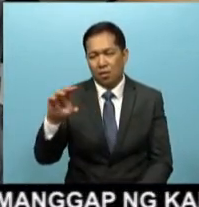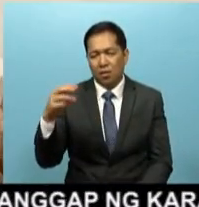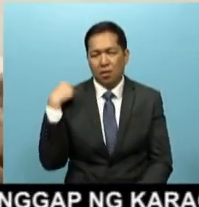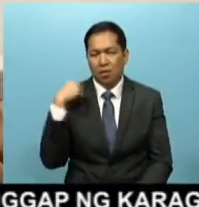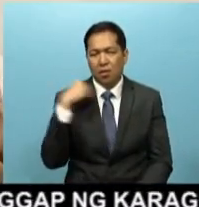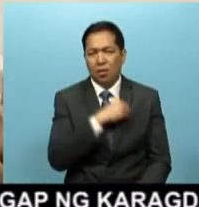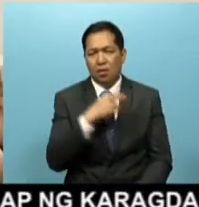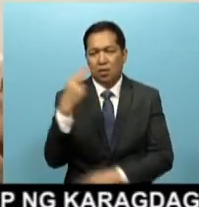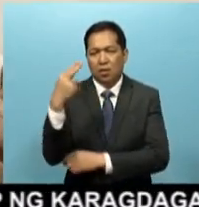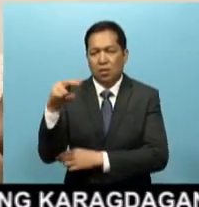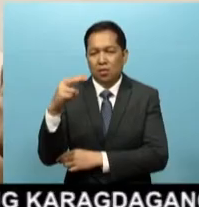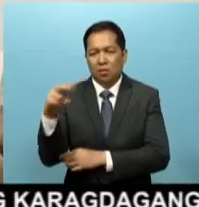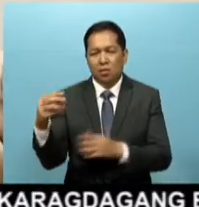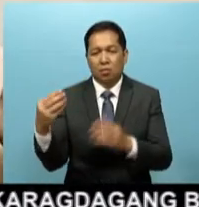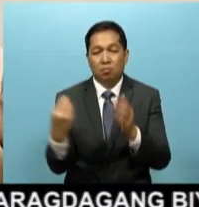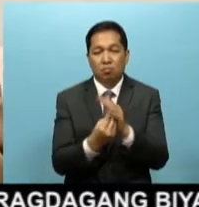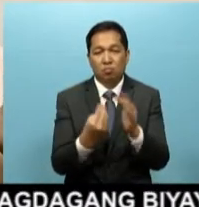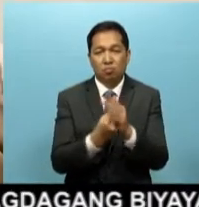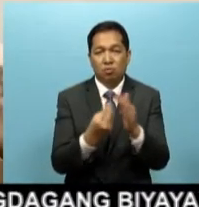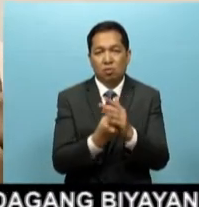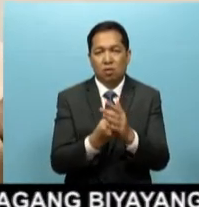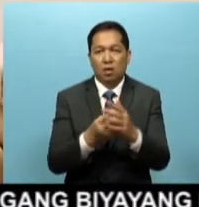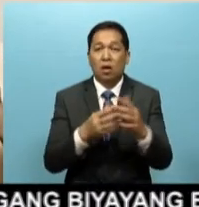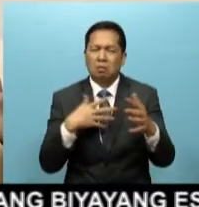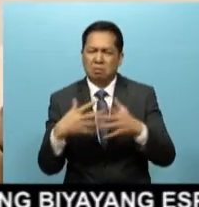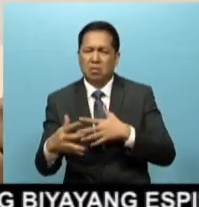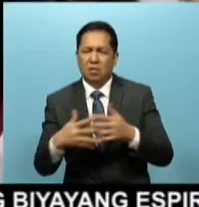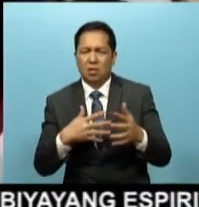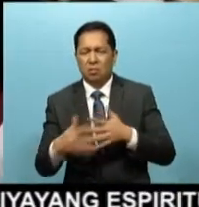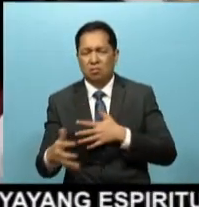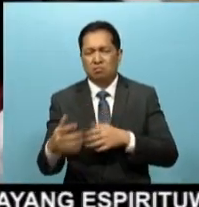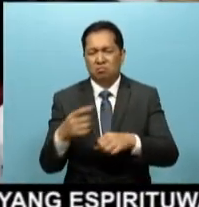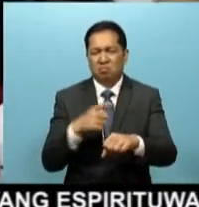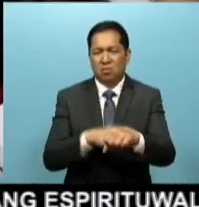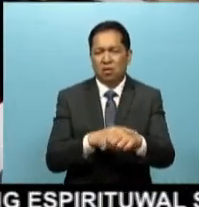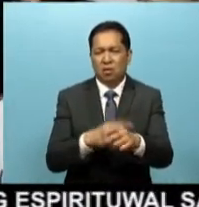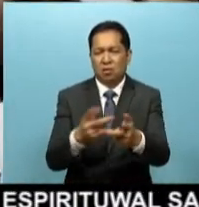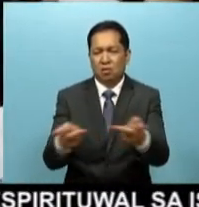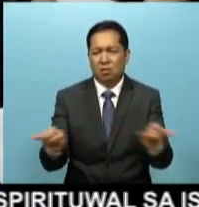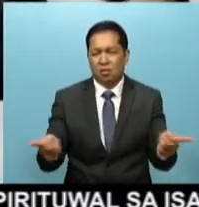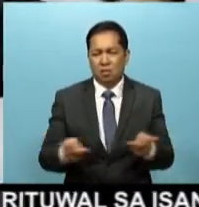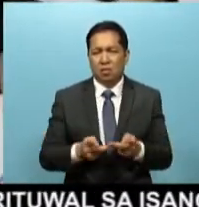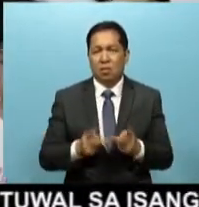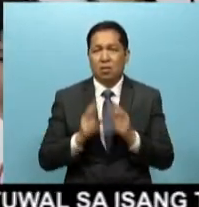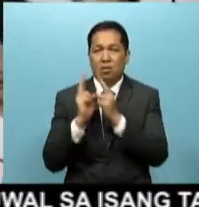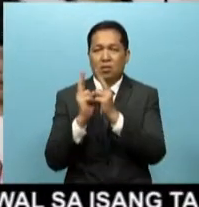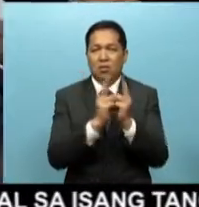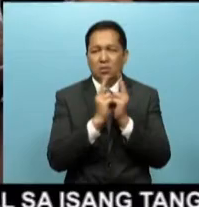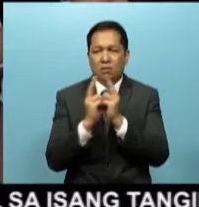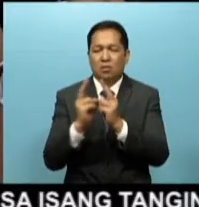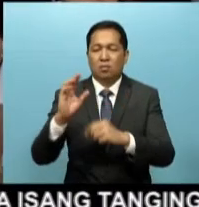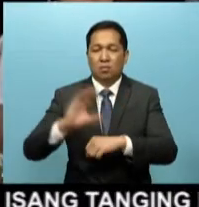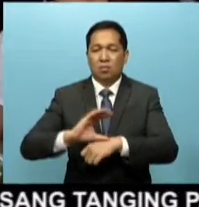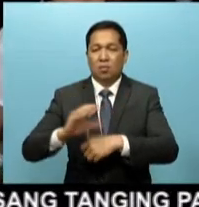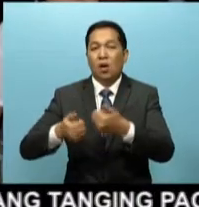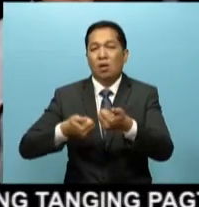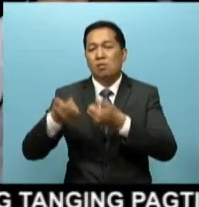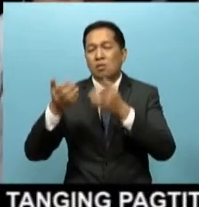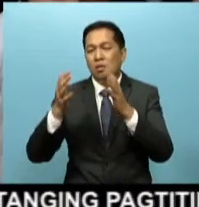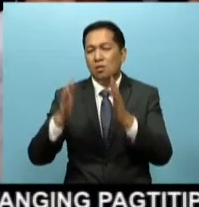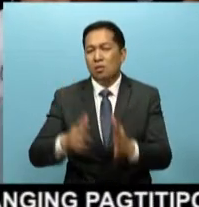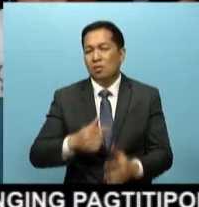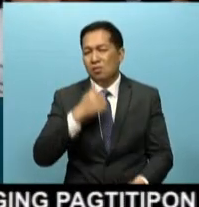in Hanoi is proof that wherever they are one with the church administration in doing good to